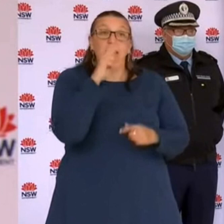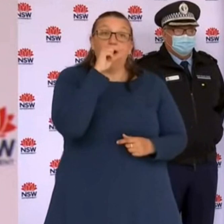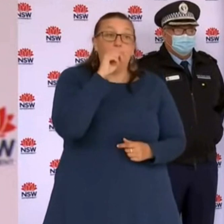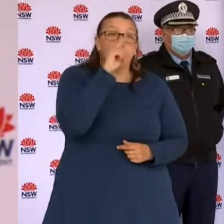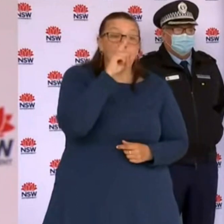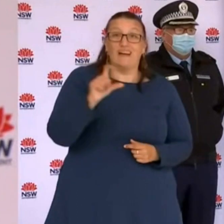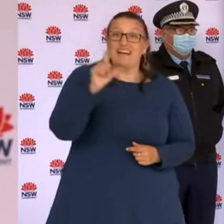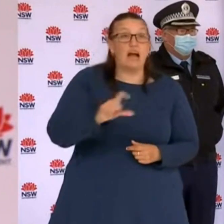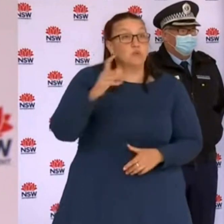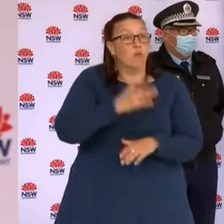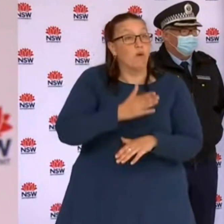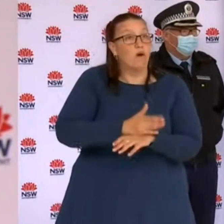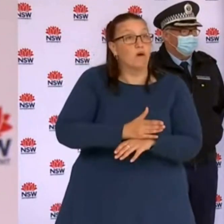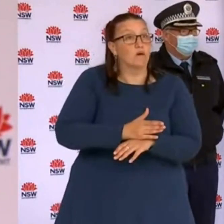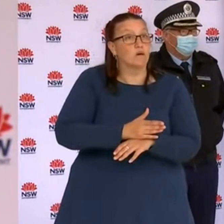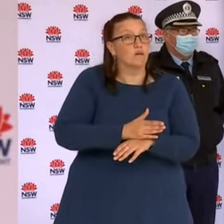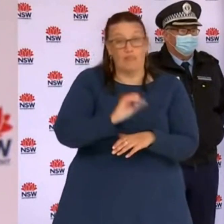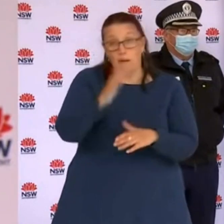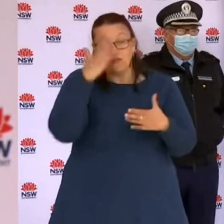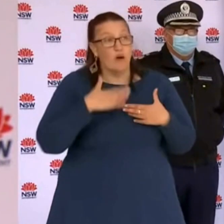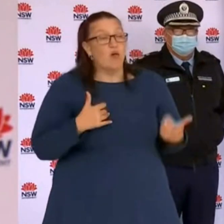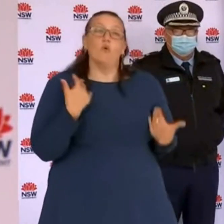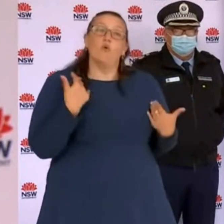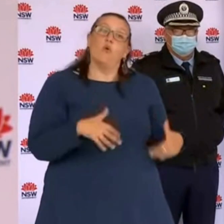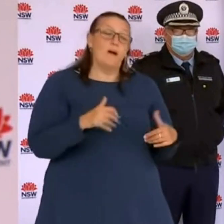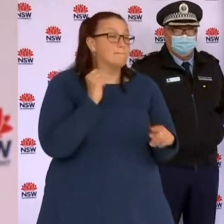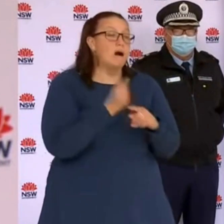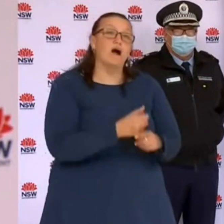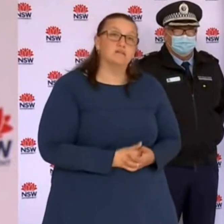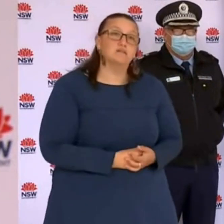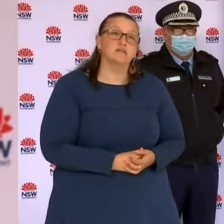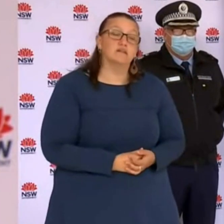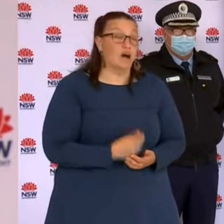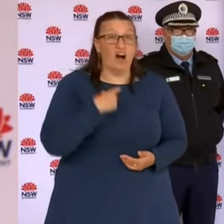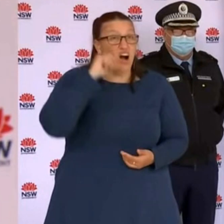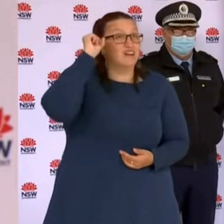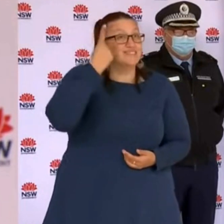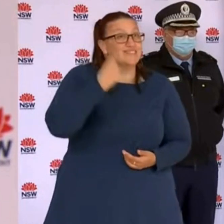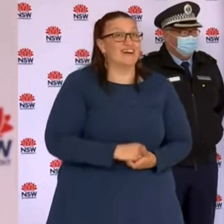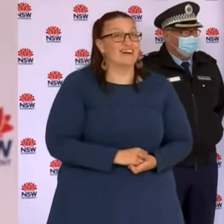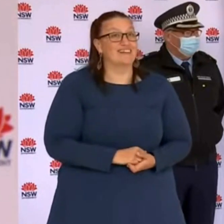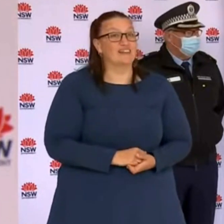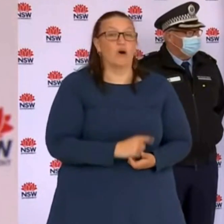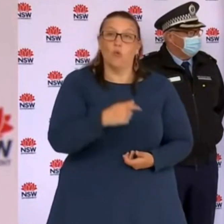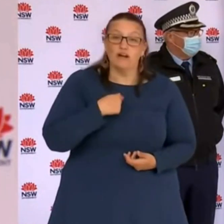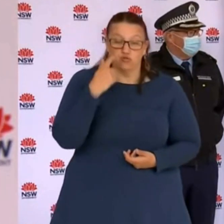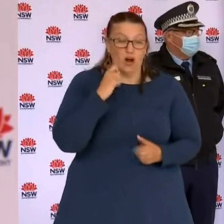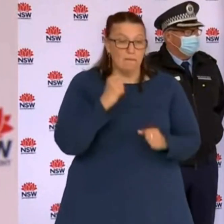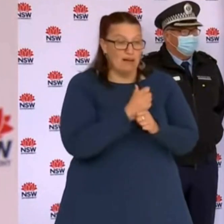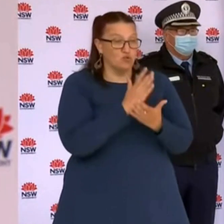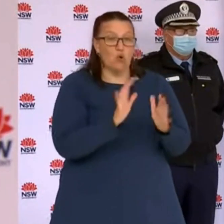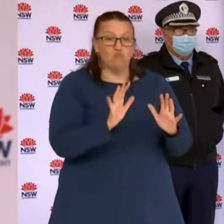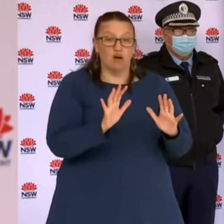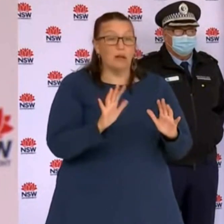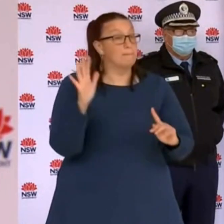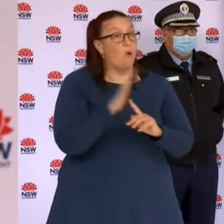casualised workers, and people's mental health. We have tried to learn about how we can give people